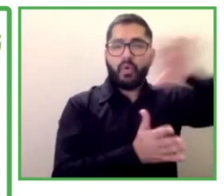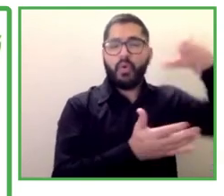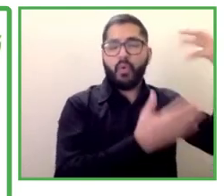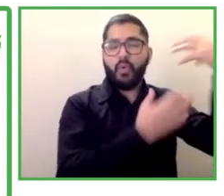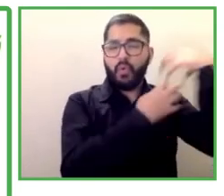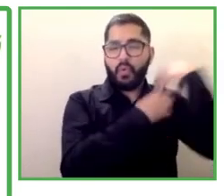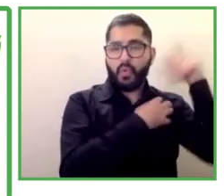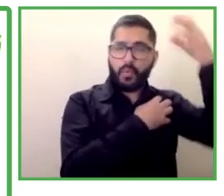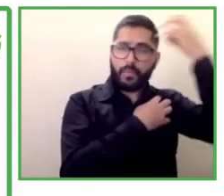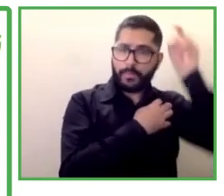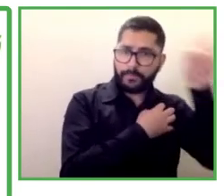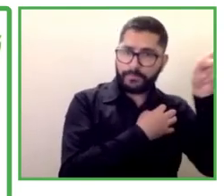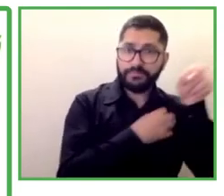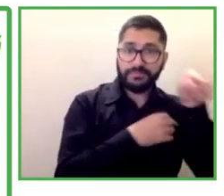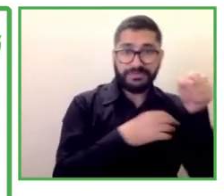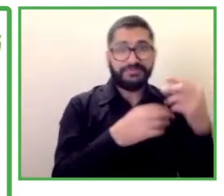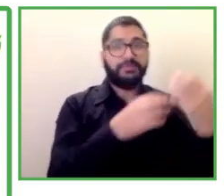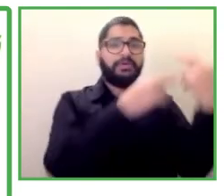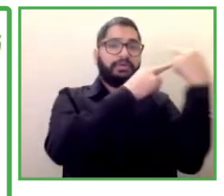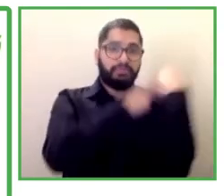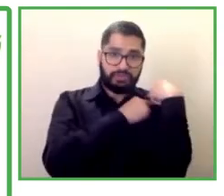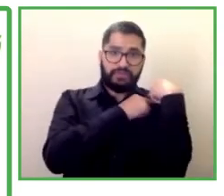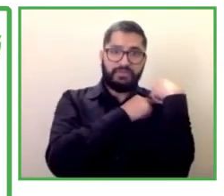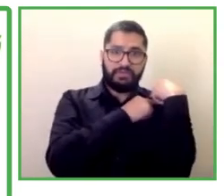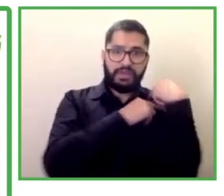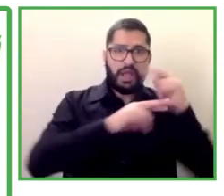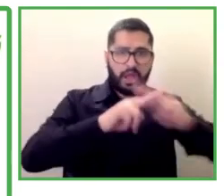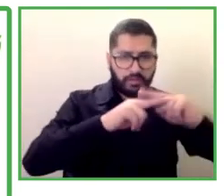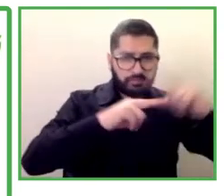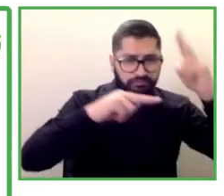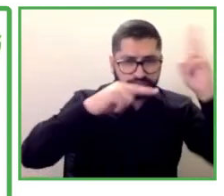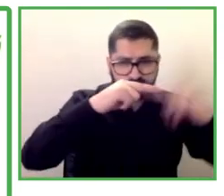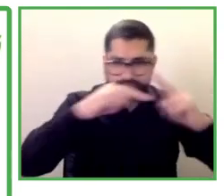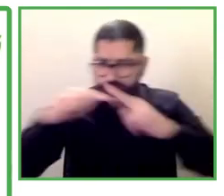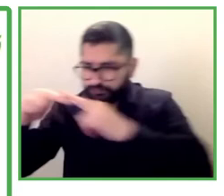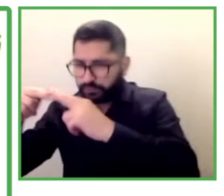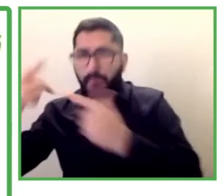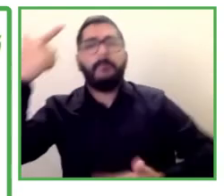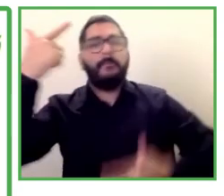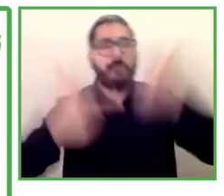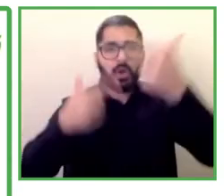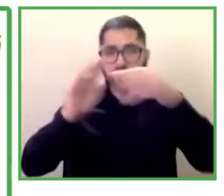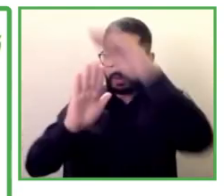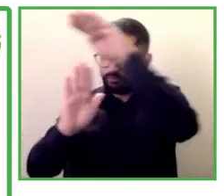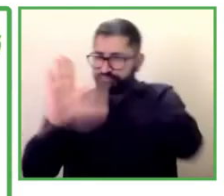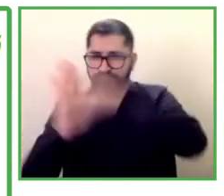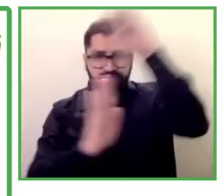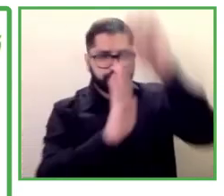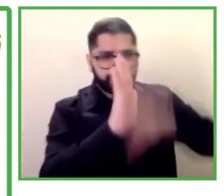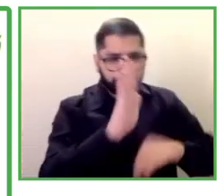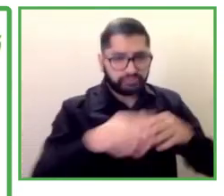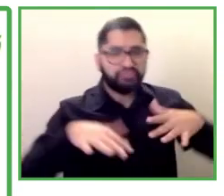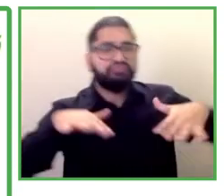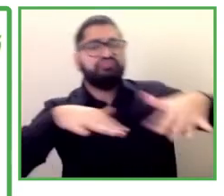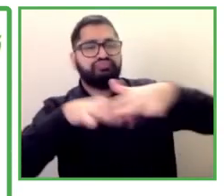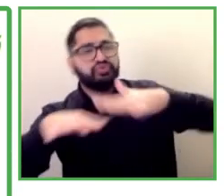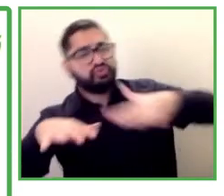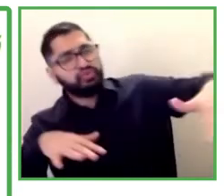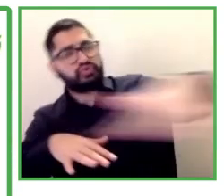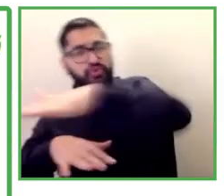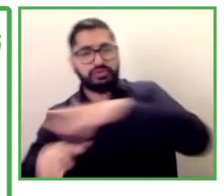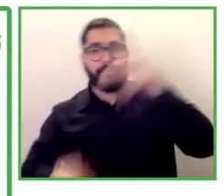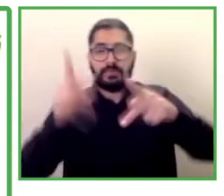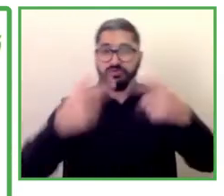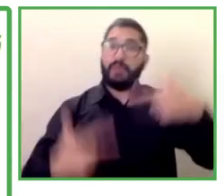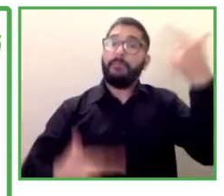policy is going to be based on the inclusion of criteria and social aspects that are related to public hiring. So we